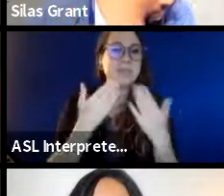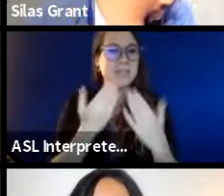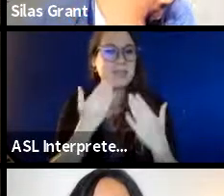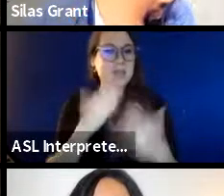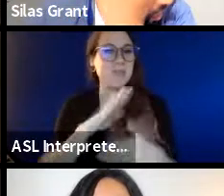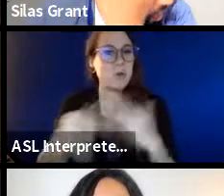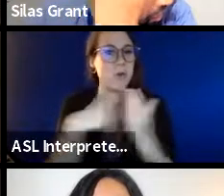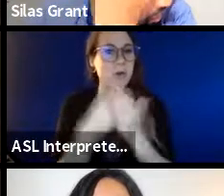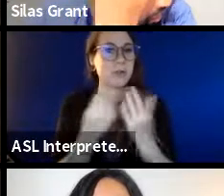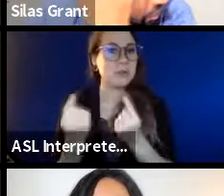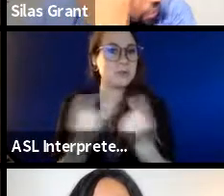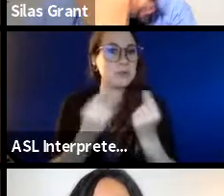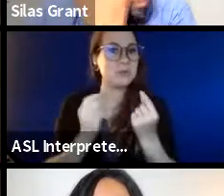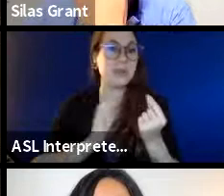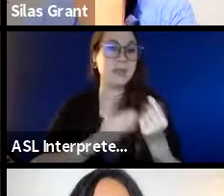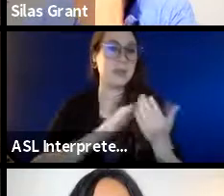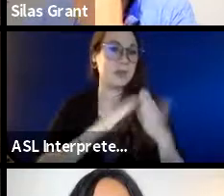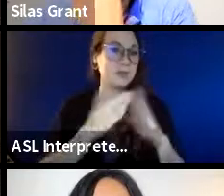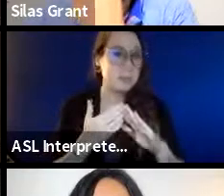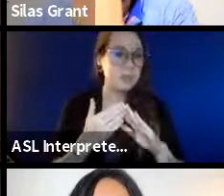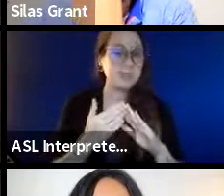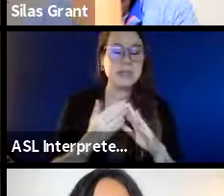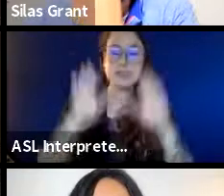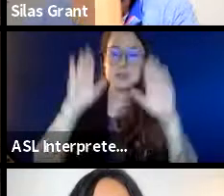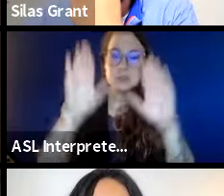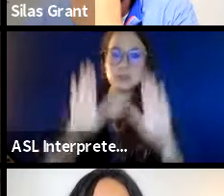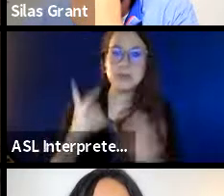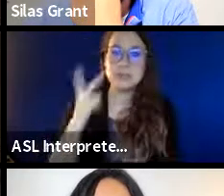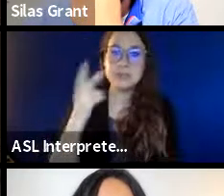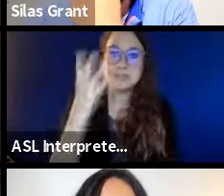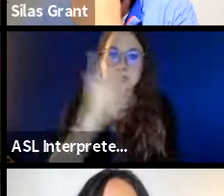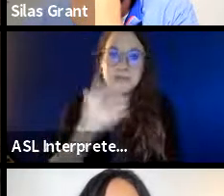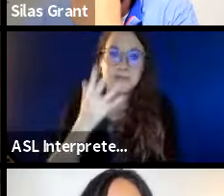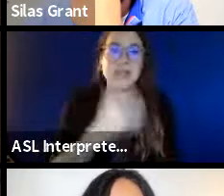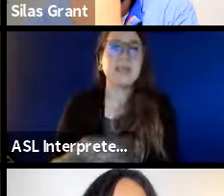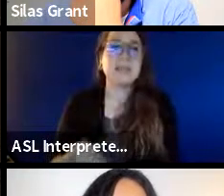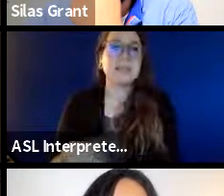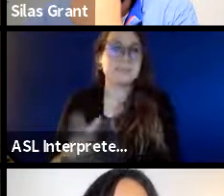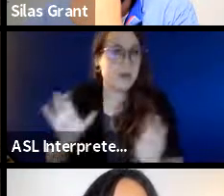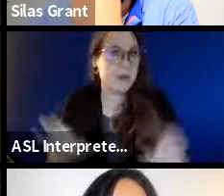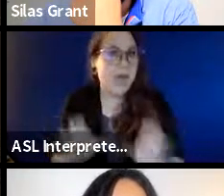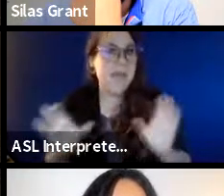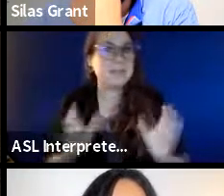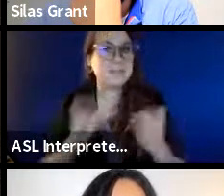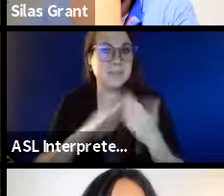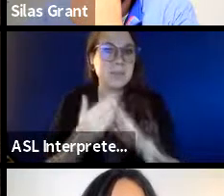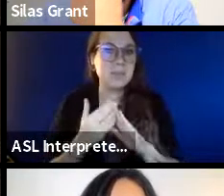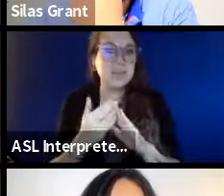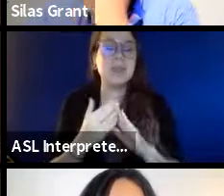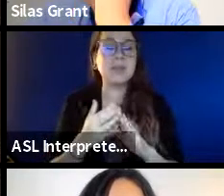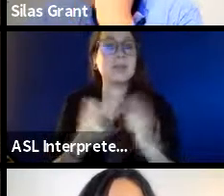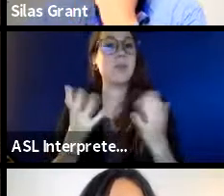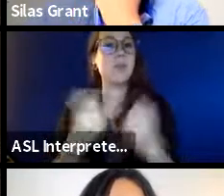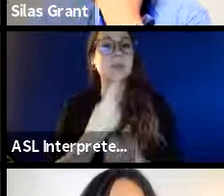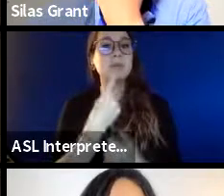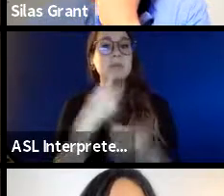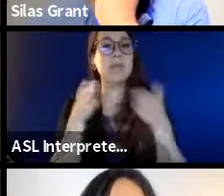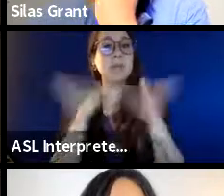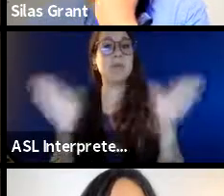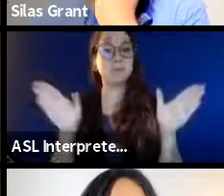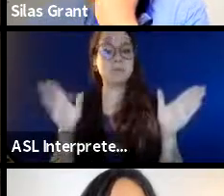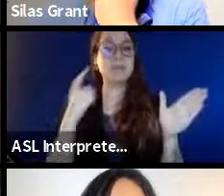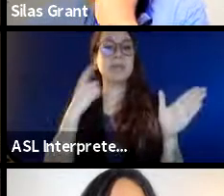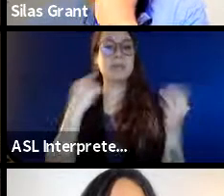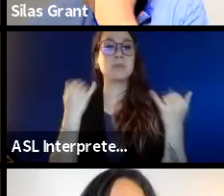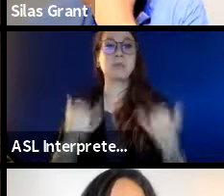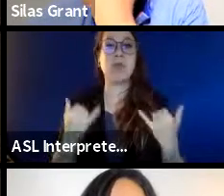doing in our community. It's great to see you. You're very active. I just want to say publicly that, I think right now